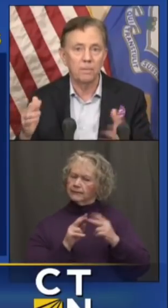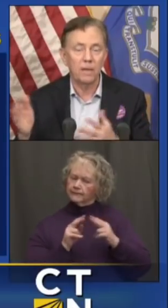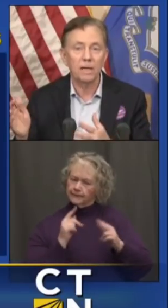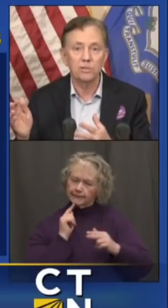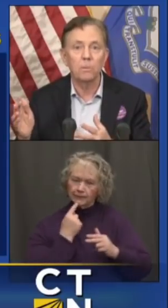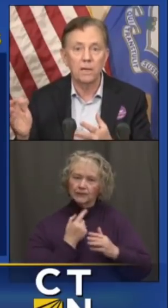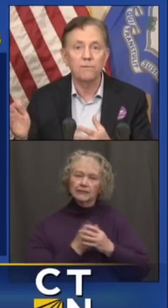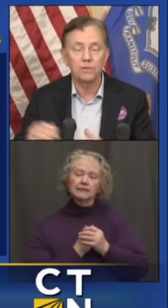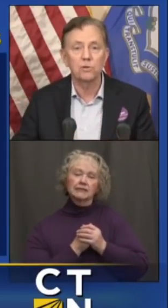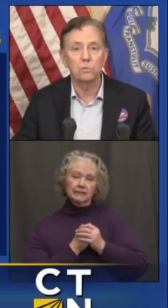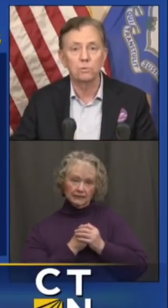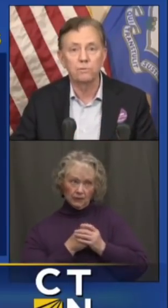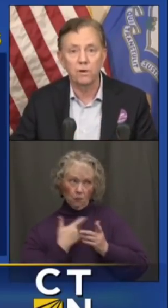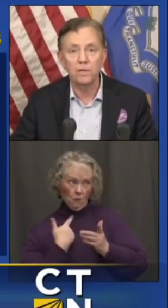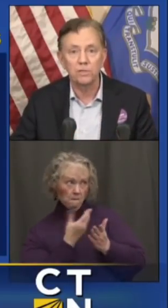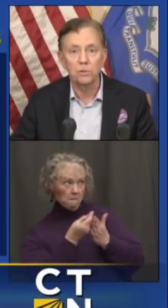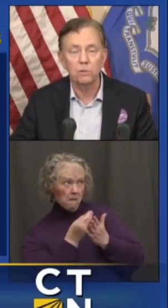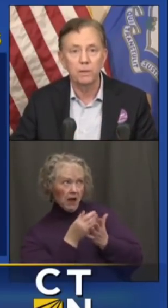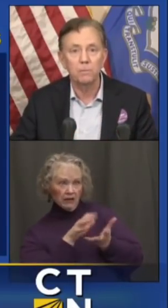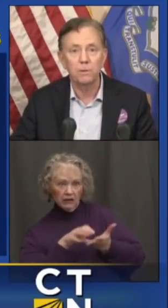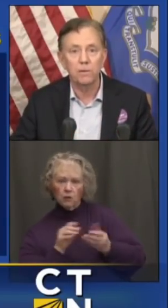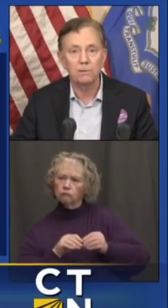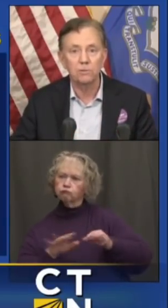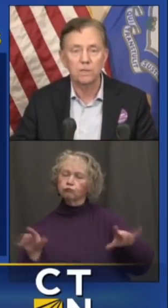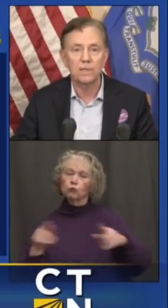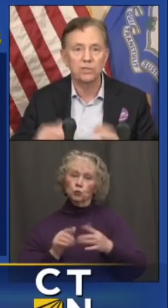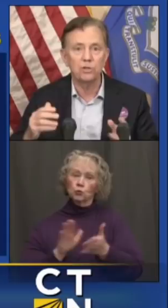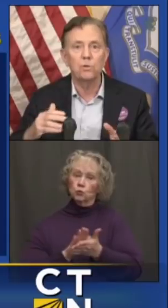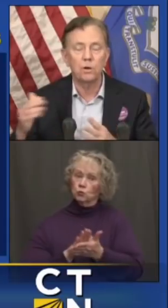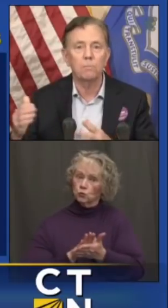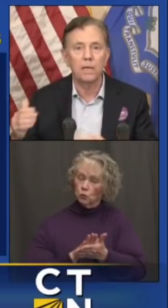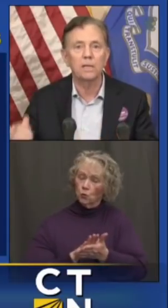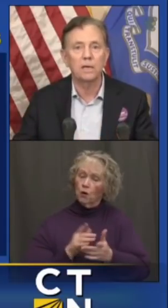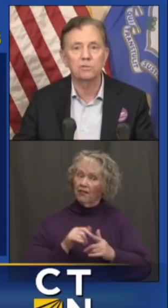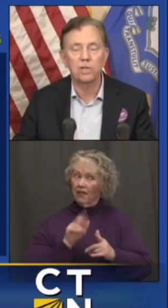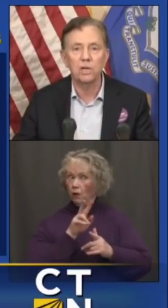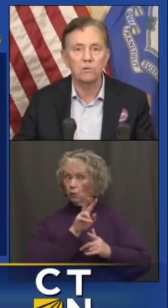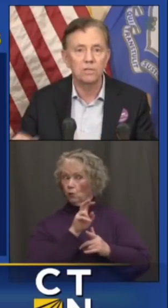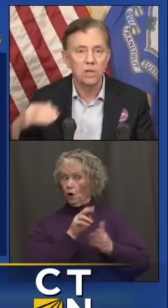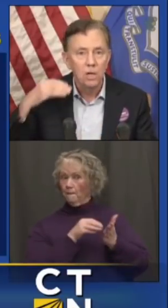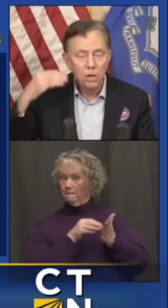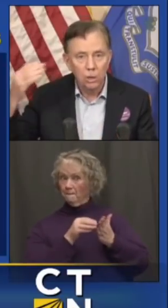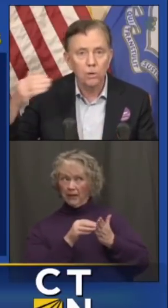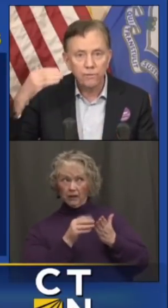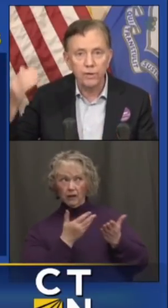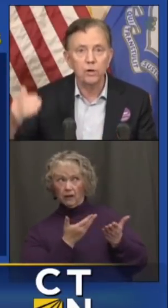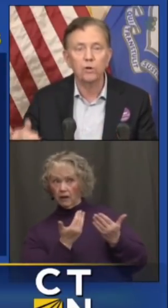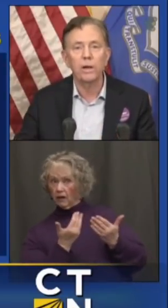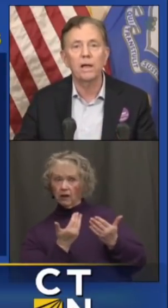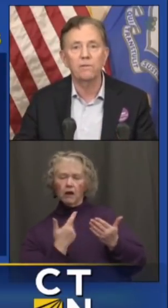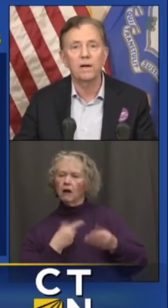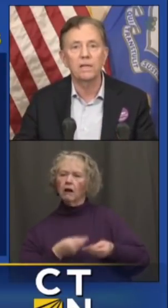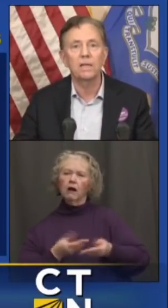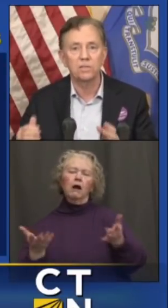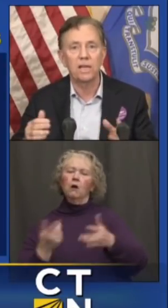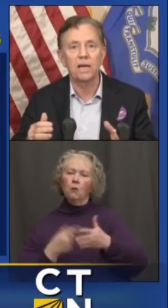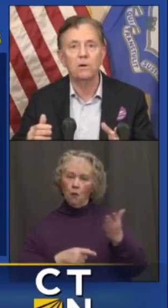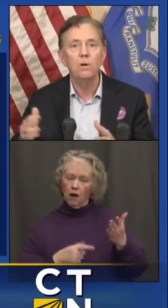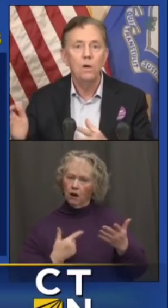same for staff as well, doing everything we can to keep you safe. And I just wanted to give a real shout out to the folks who are taking that